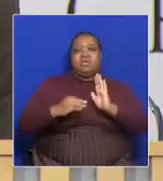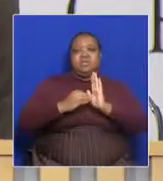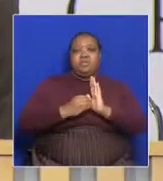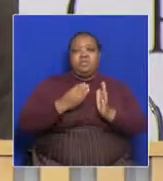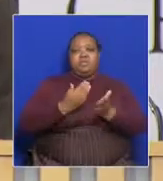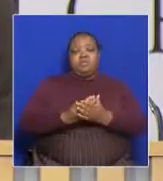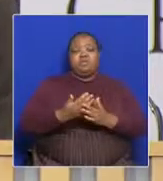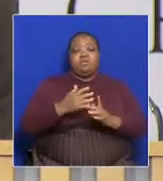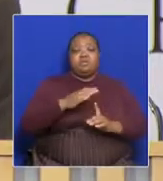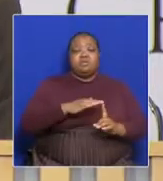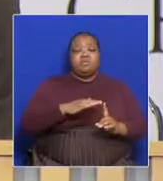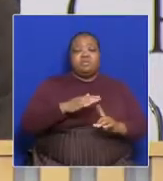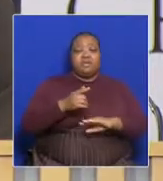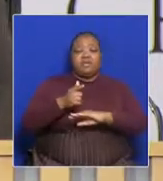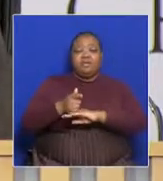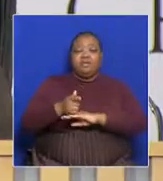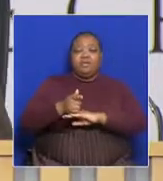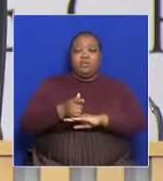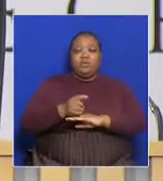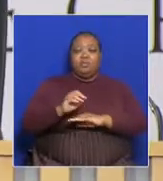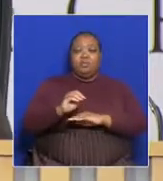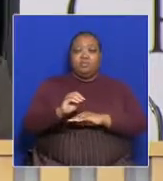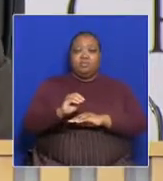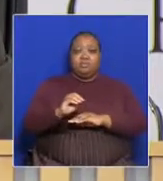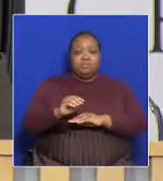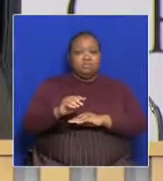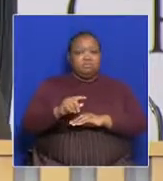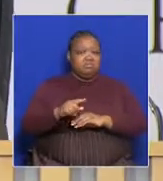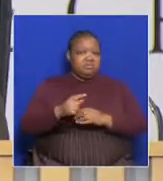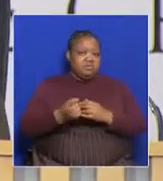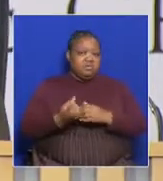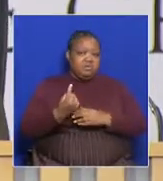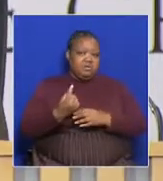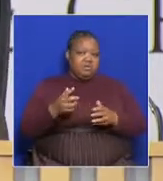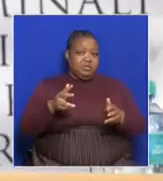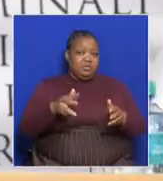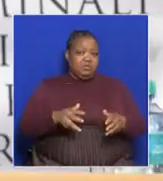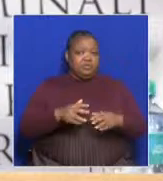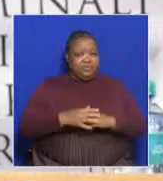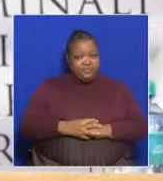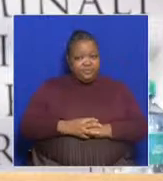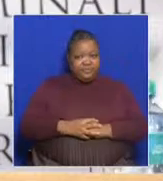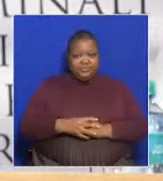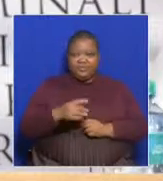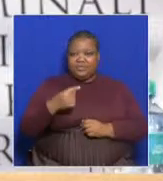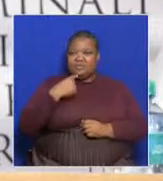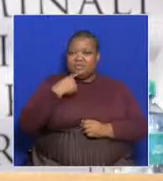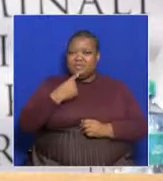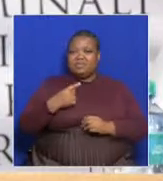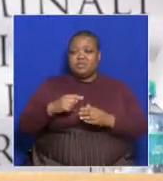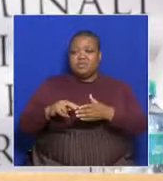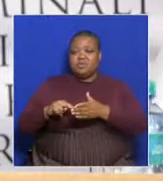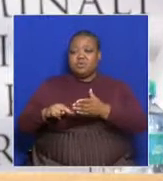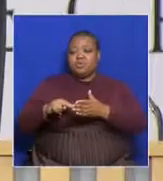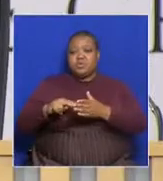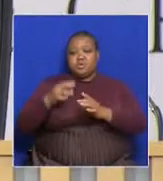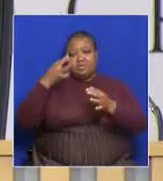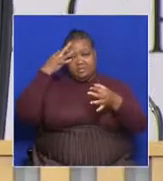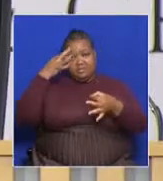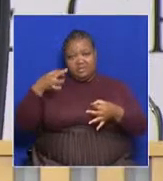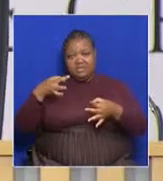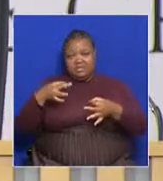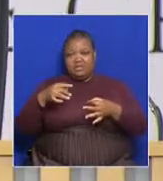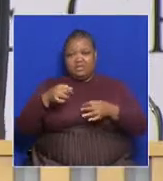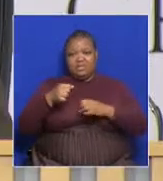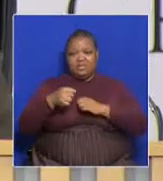cameras. So that's what transpired there, Commissioner. You started by denying when I read that. You said you deduced that the staff No, sealed. deduced is not the right